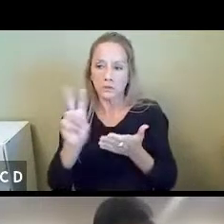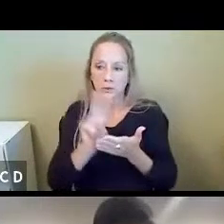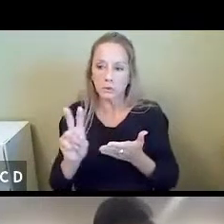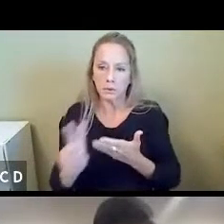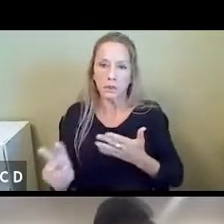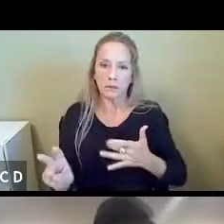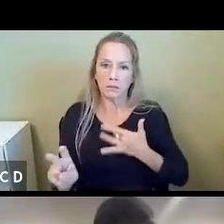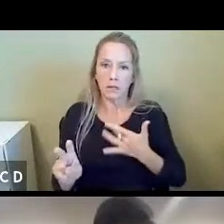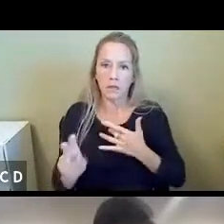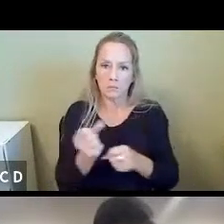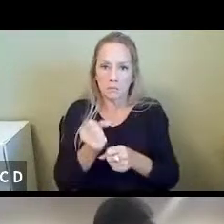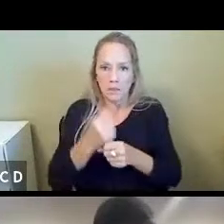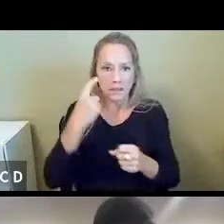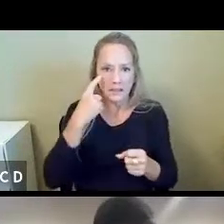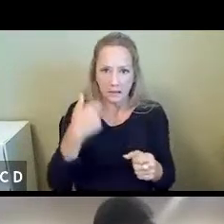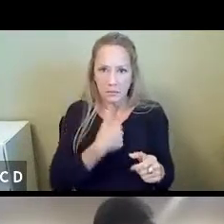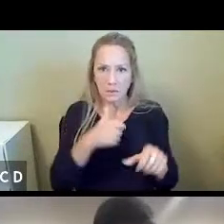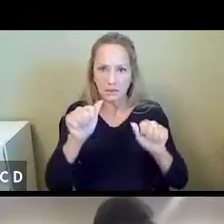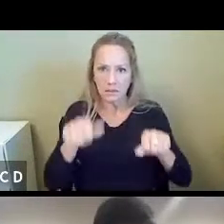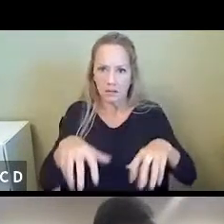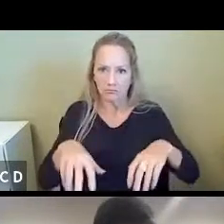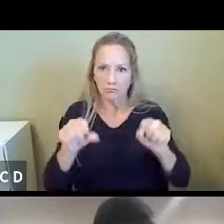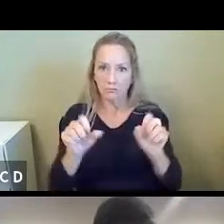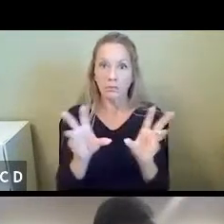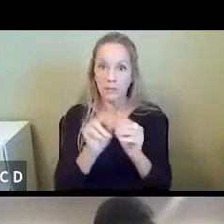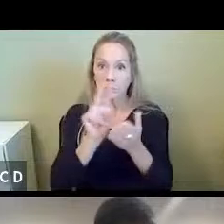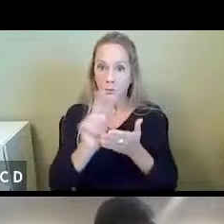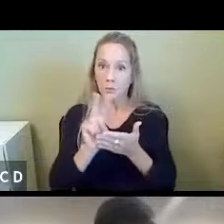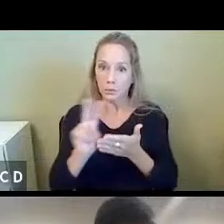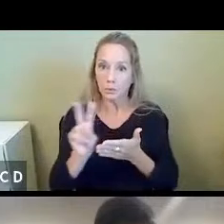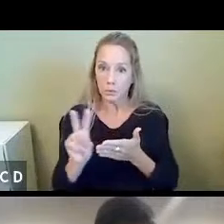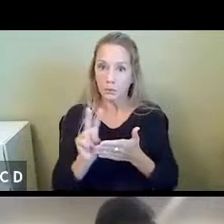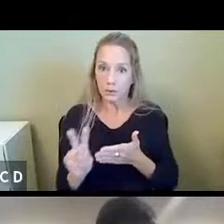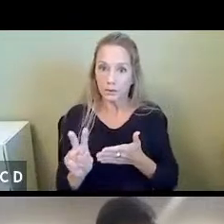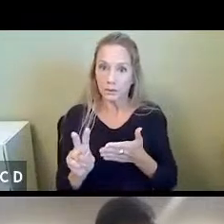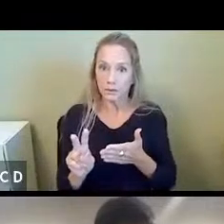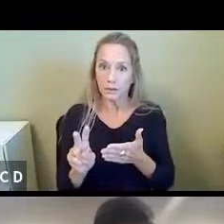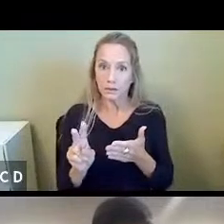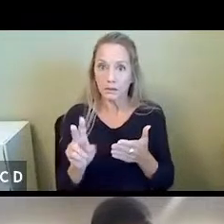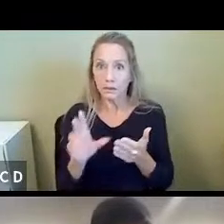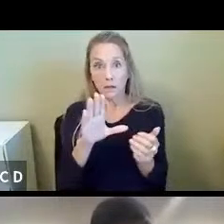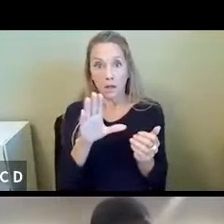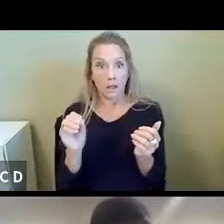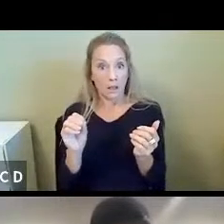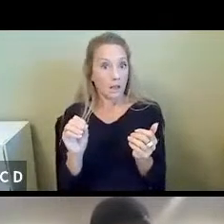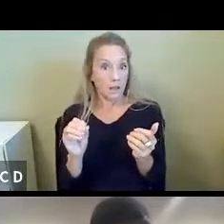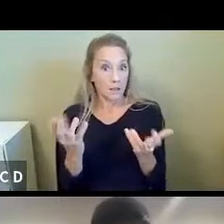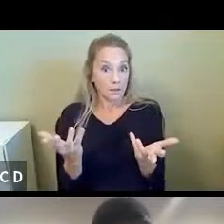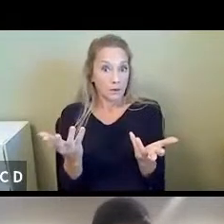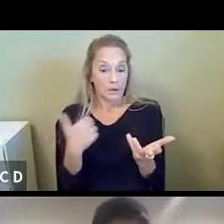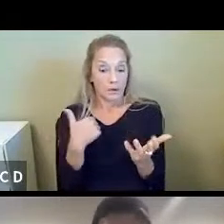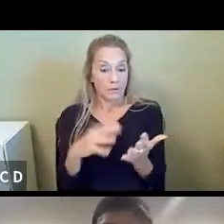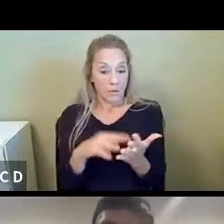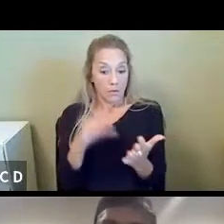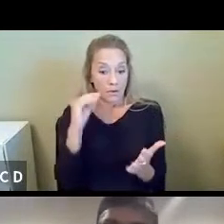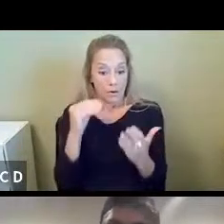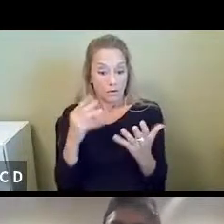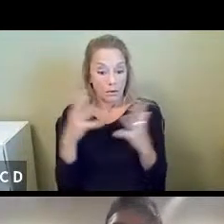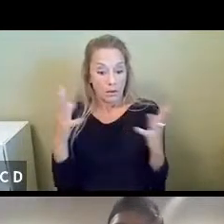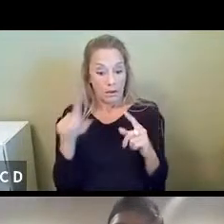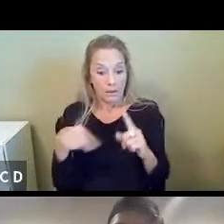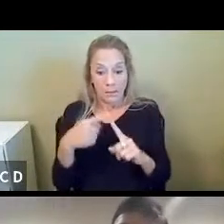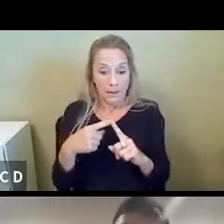would potentially make sense. But primarily, well, and then I've learned more about